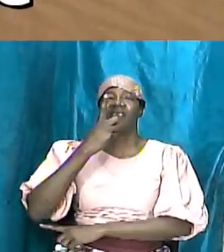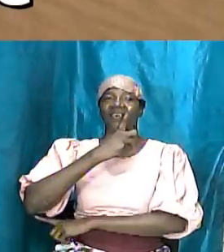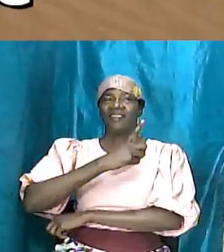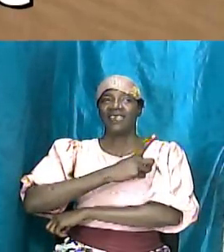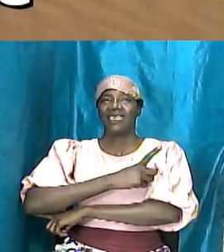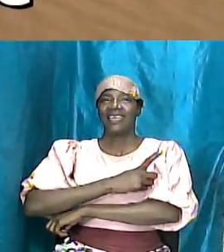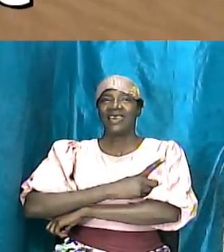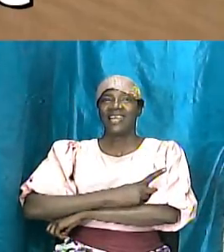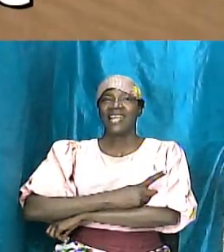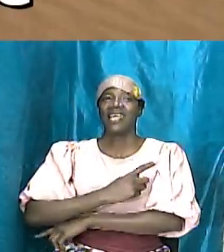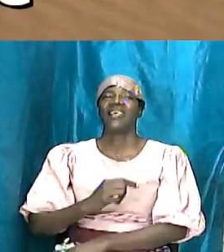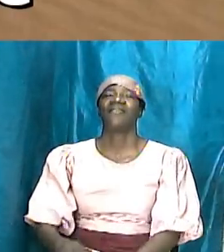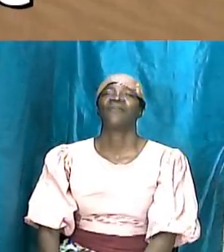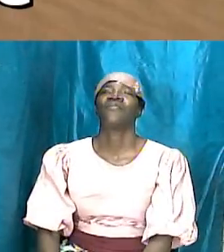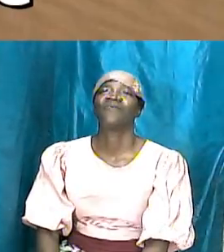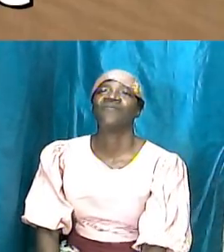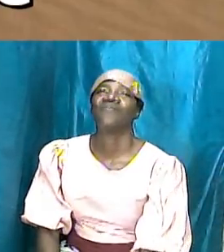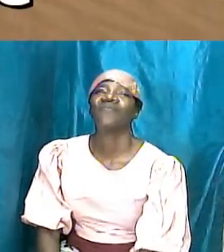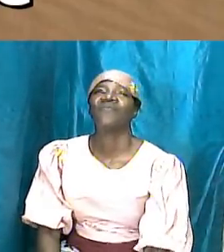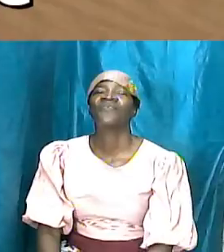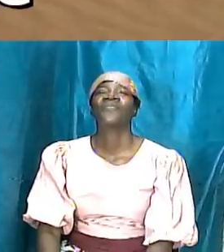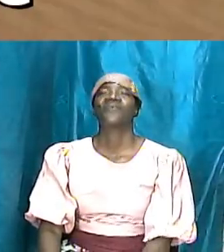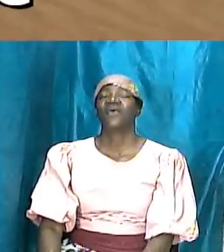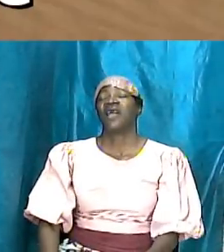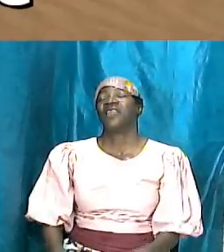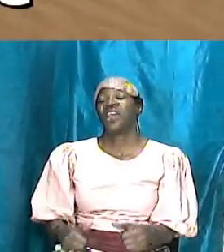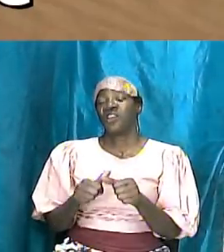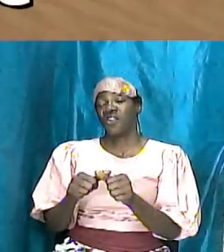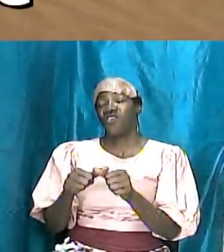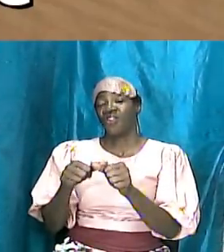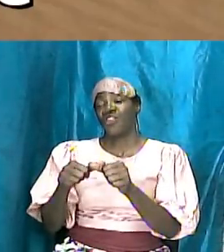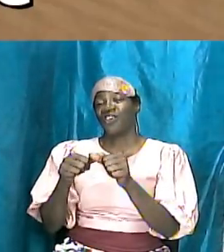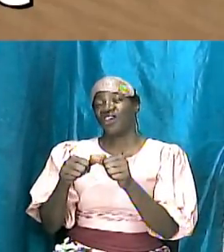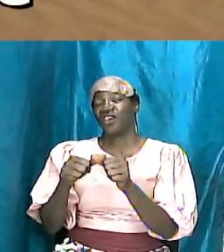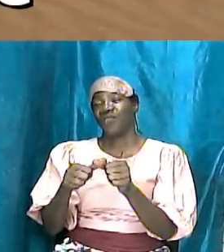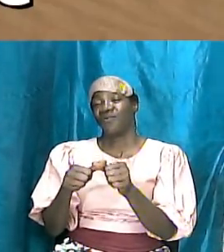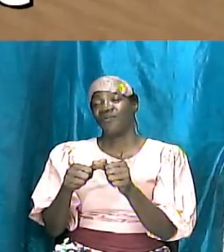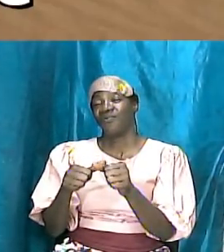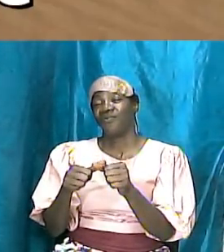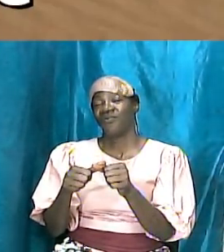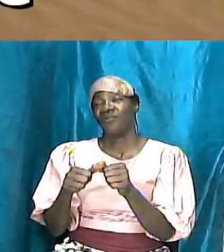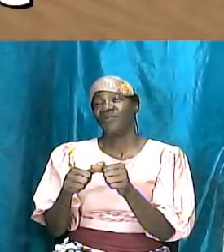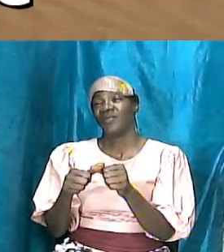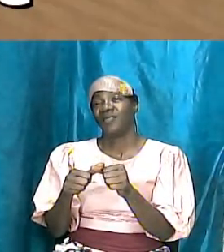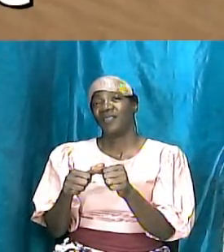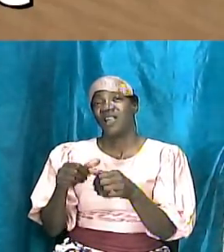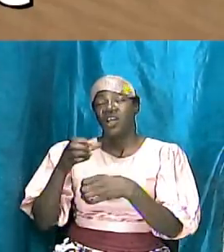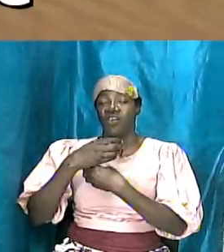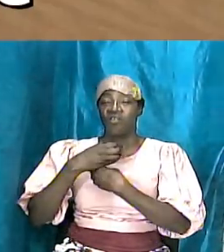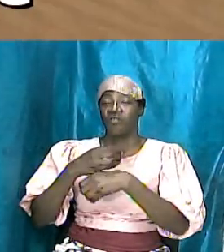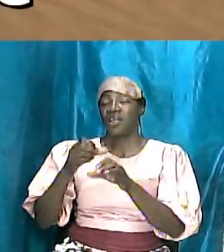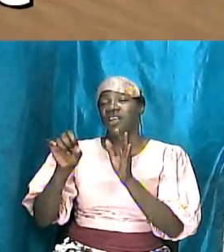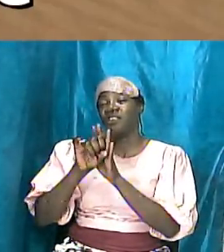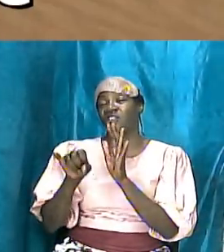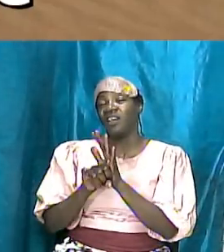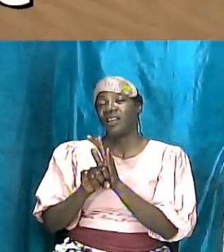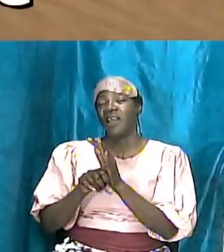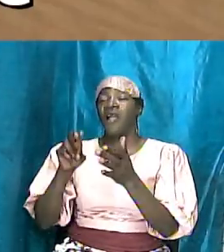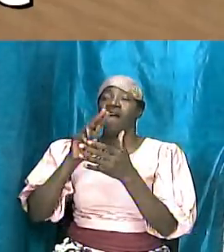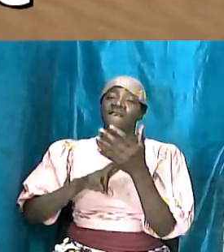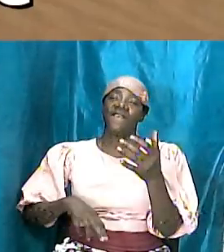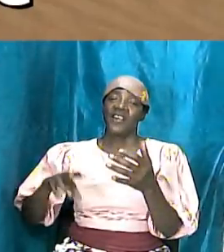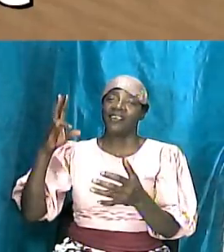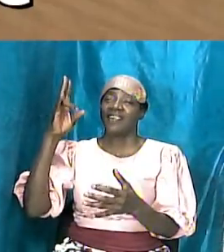Notice that? And then Bible read a little further, and he did some more in terms of creation, and we came down to verse